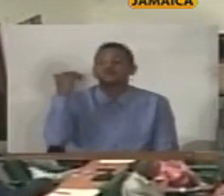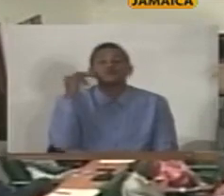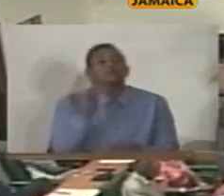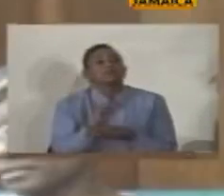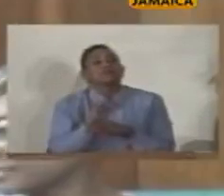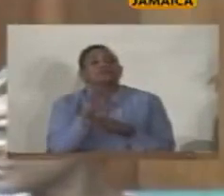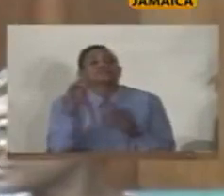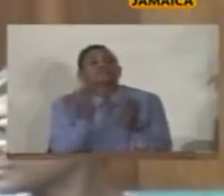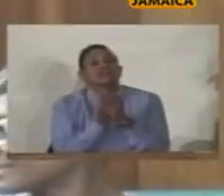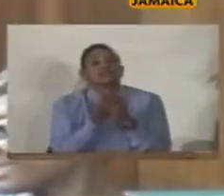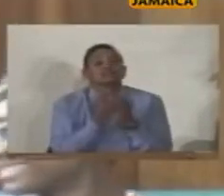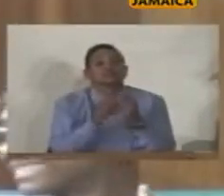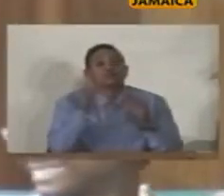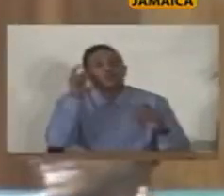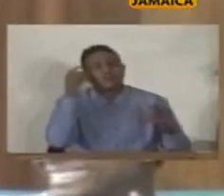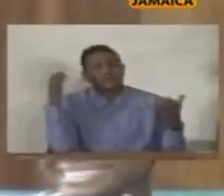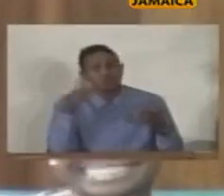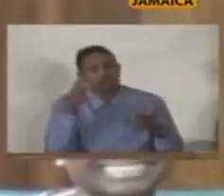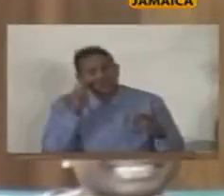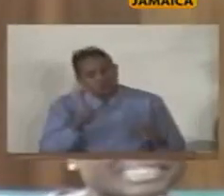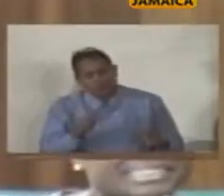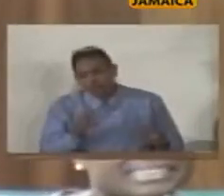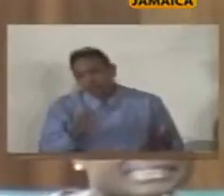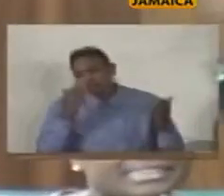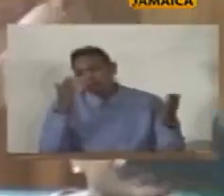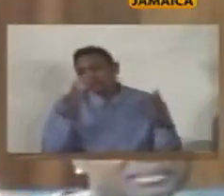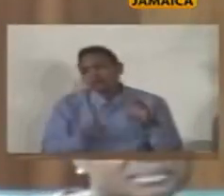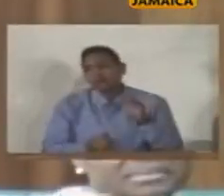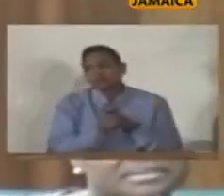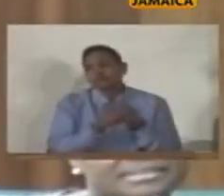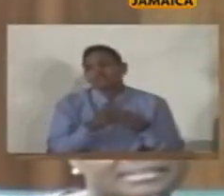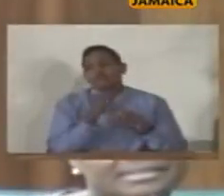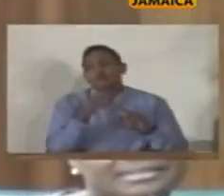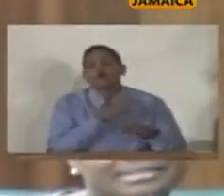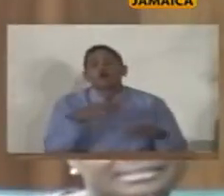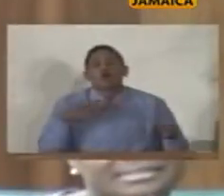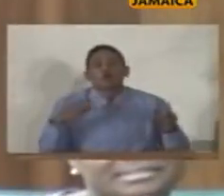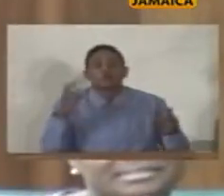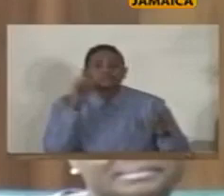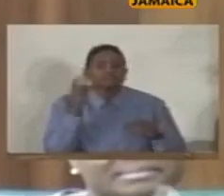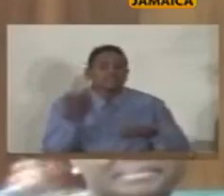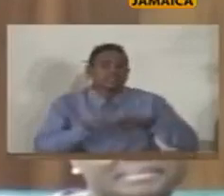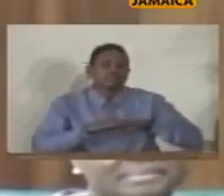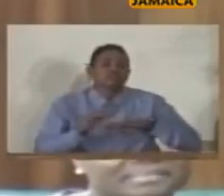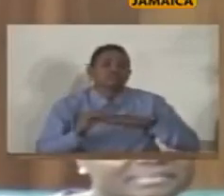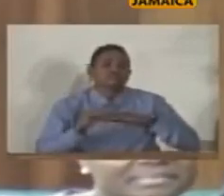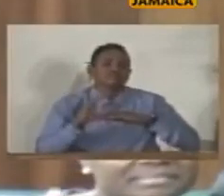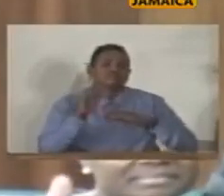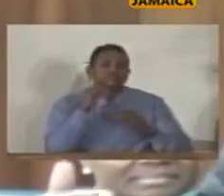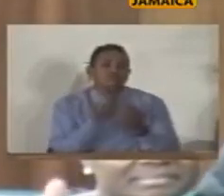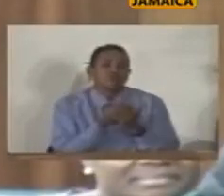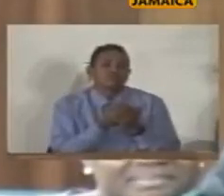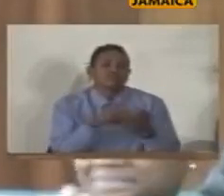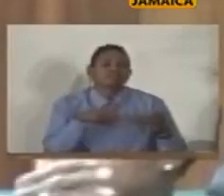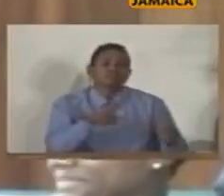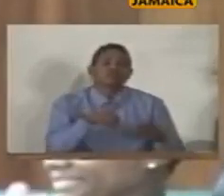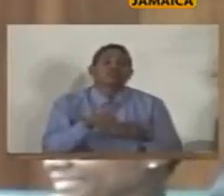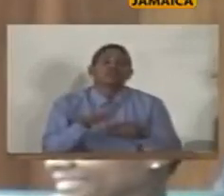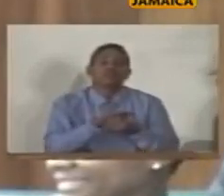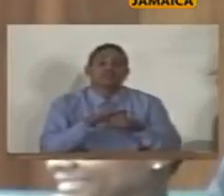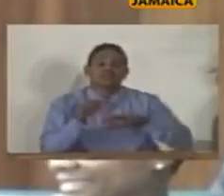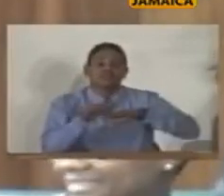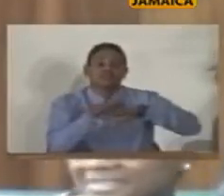and Cabinet will look at the recommendation that came out of the recommendation of the committee to increase the amount, that we have an